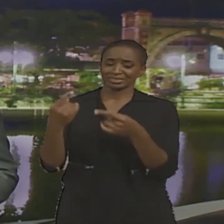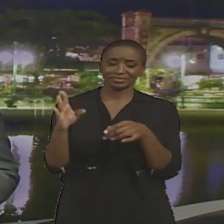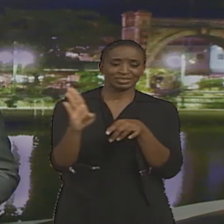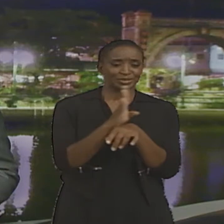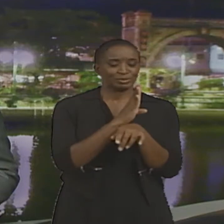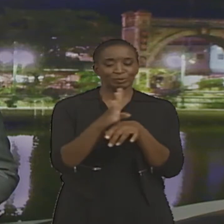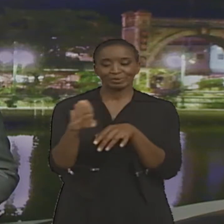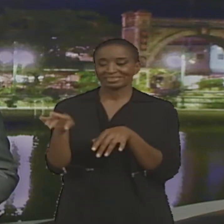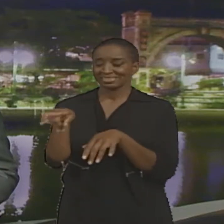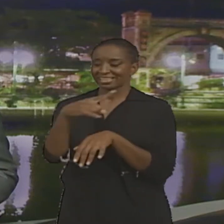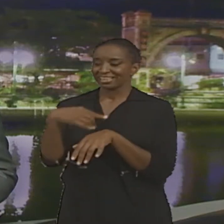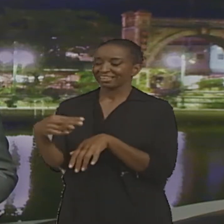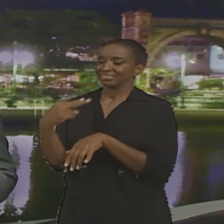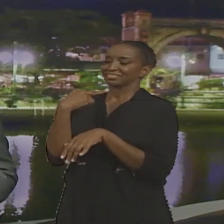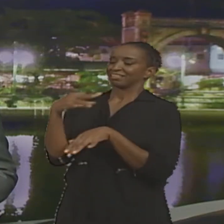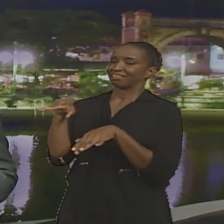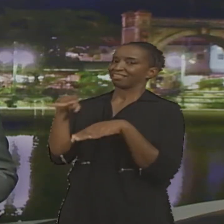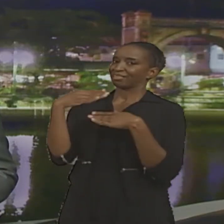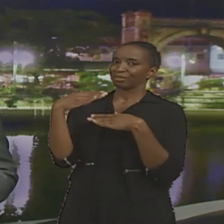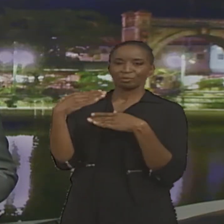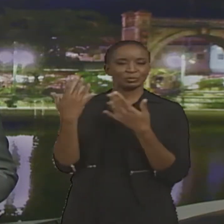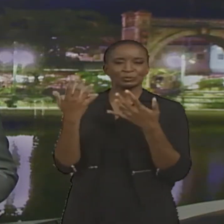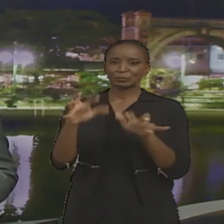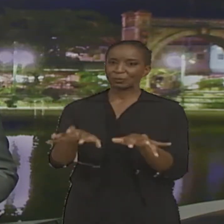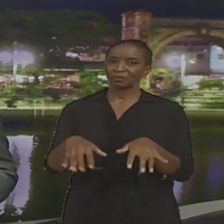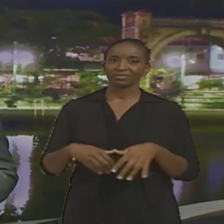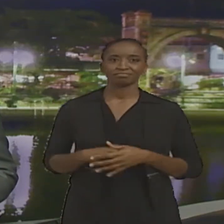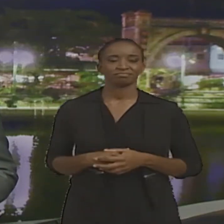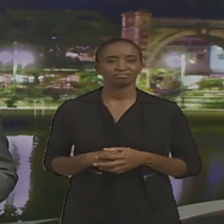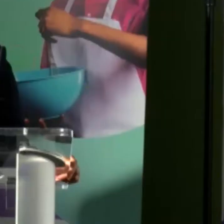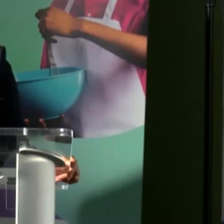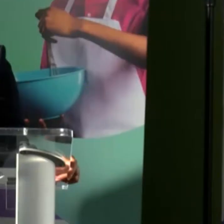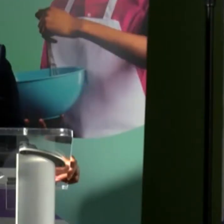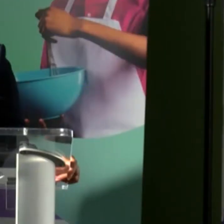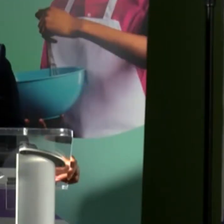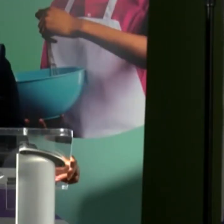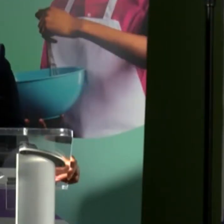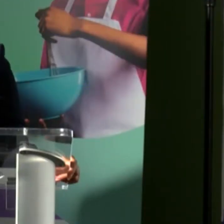be encountered again. We do not want